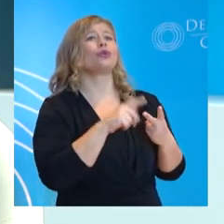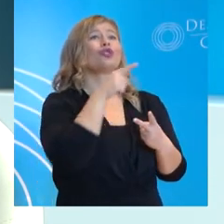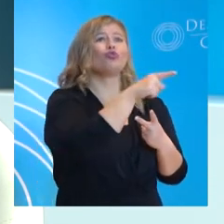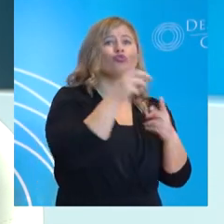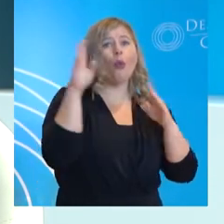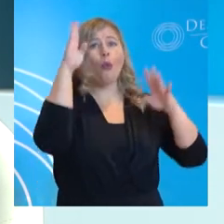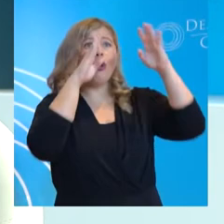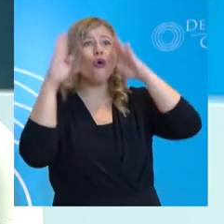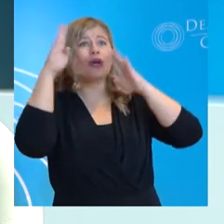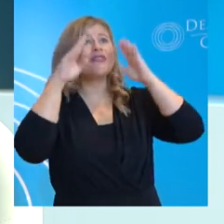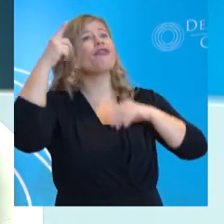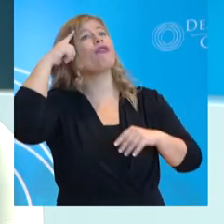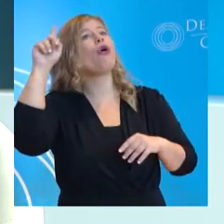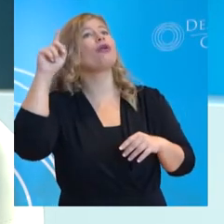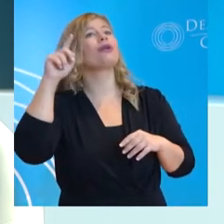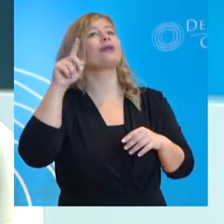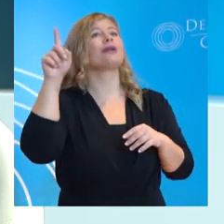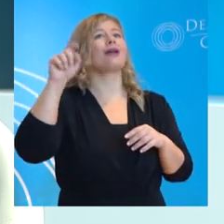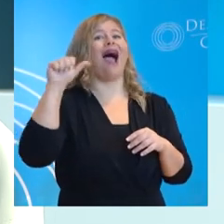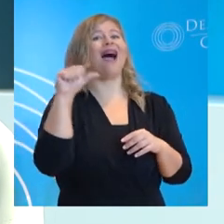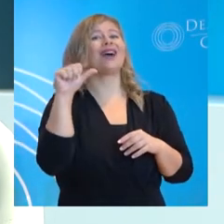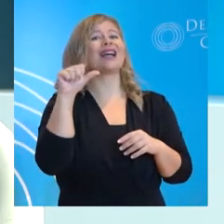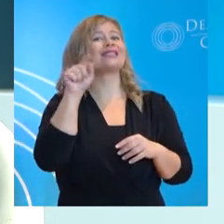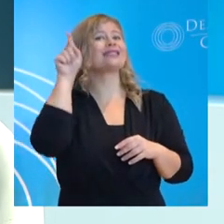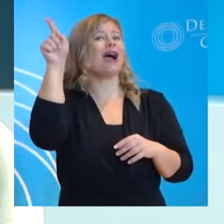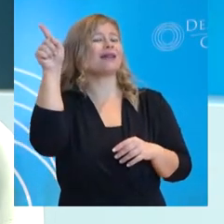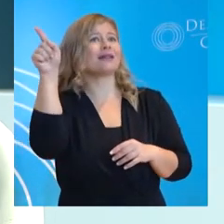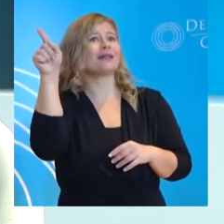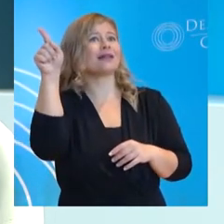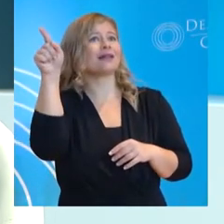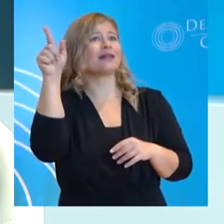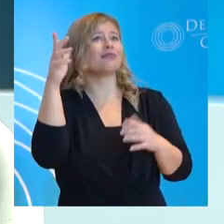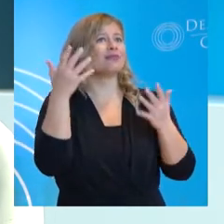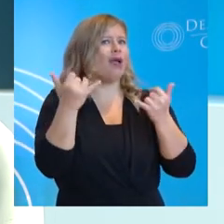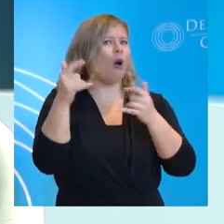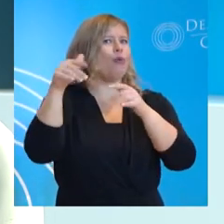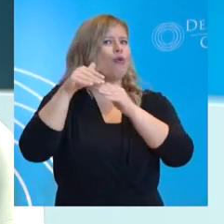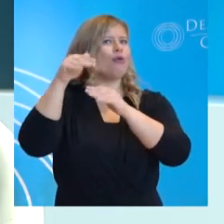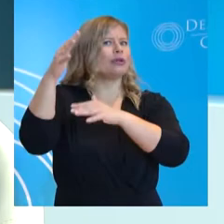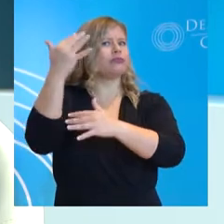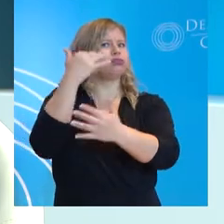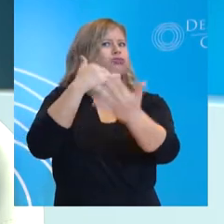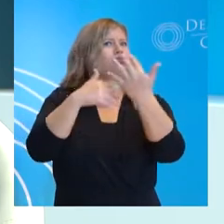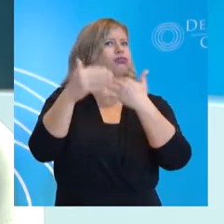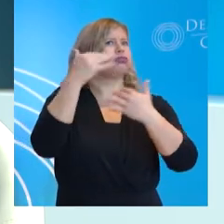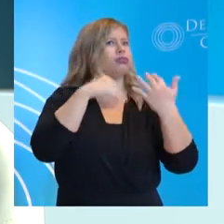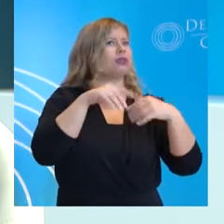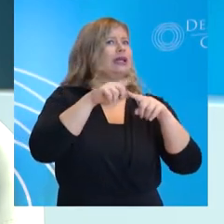chaos in Afghanistan producing a kind of slower but persistent flow